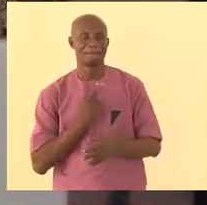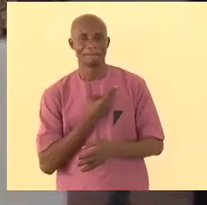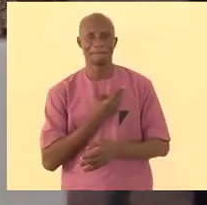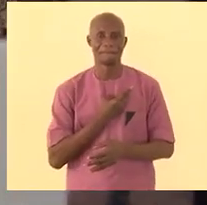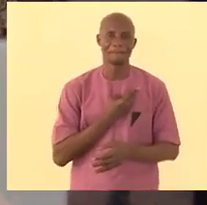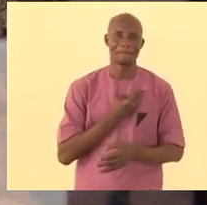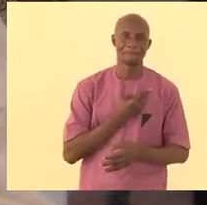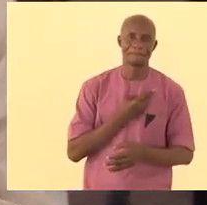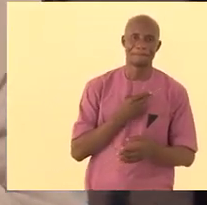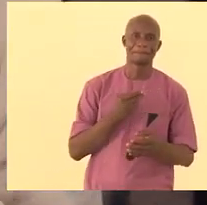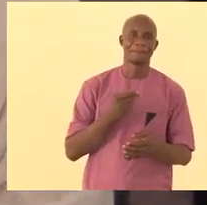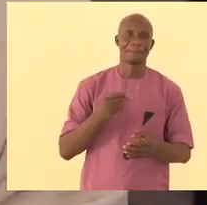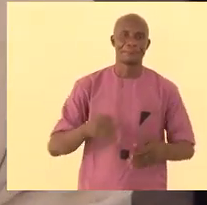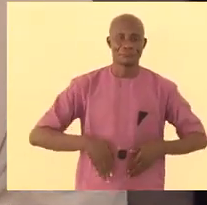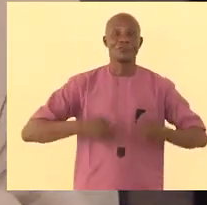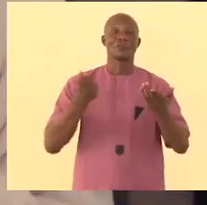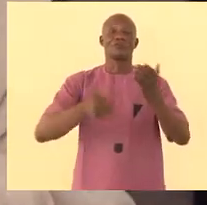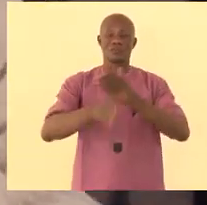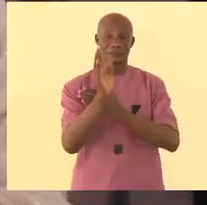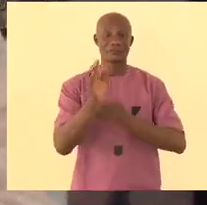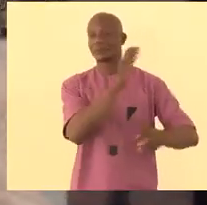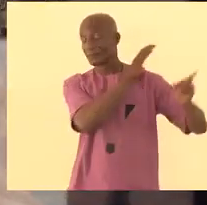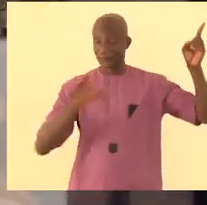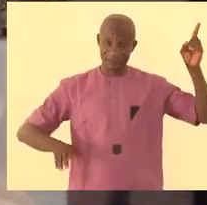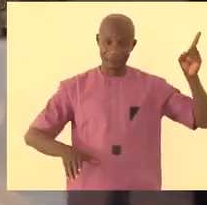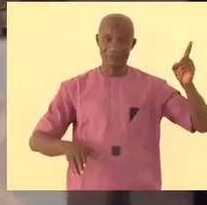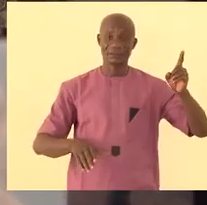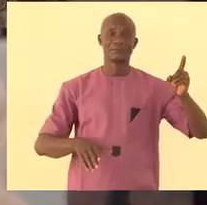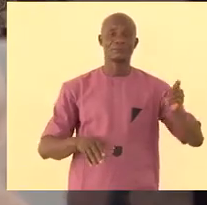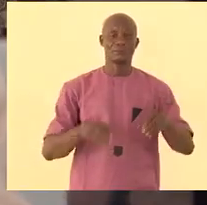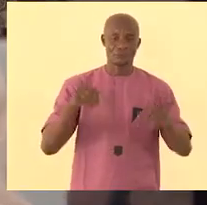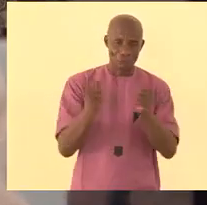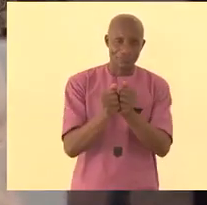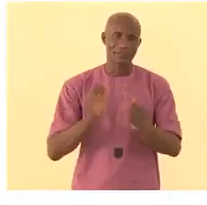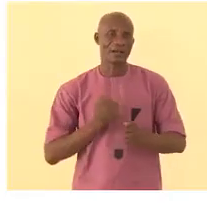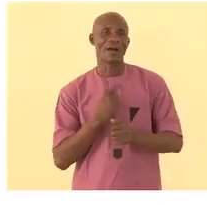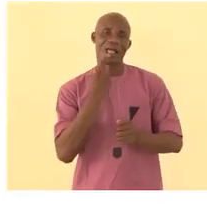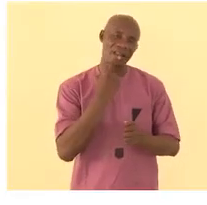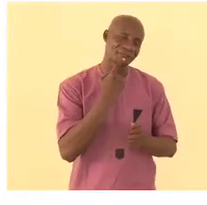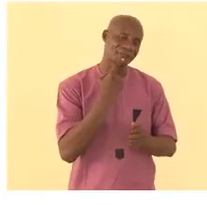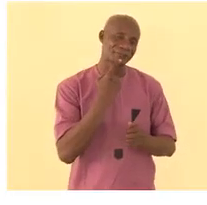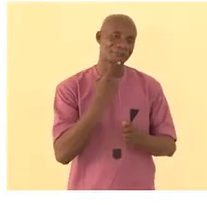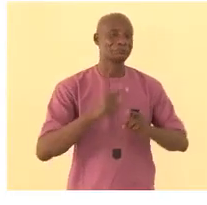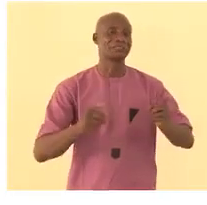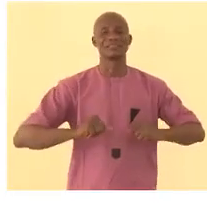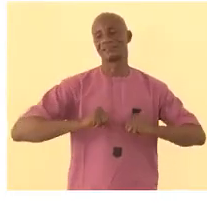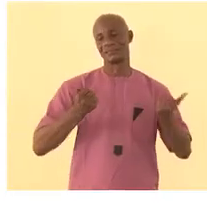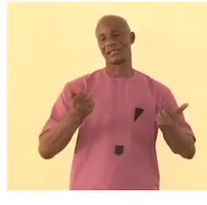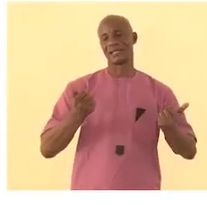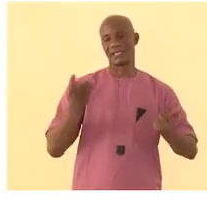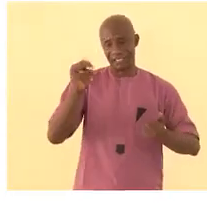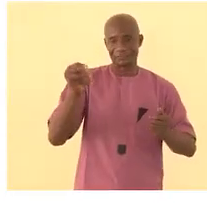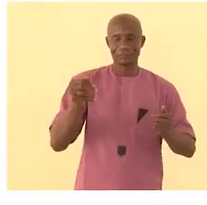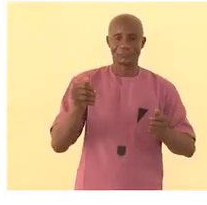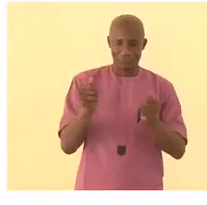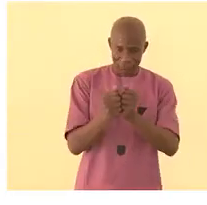Many of us confess Christ as King with their lips, but they deny that He is King with their